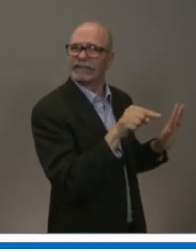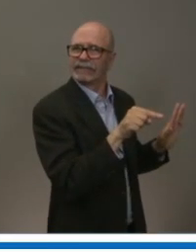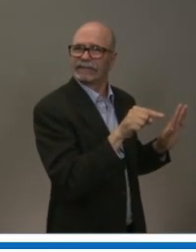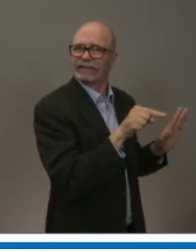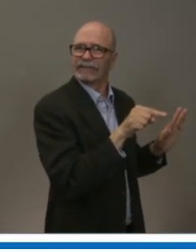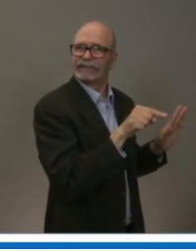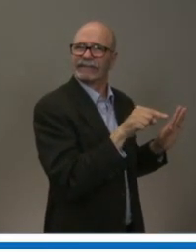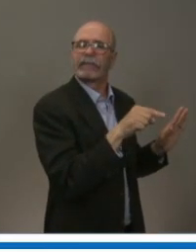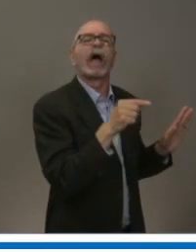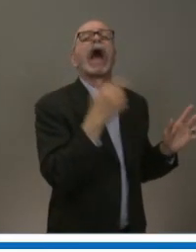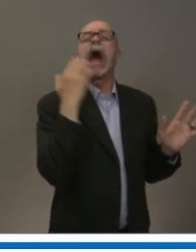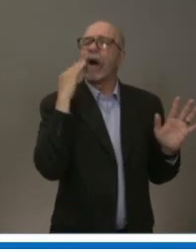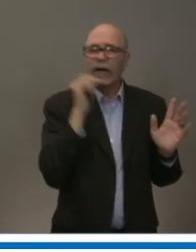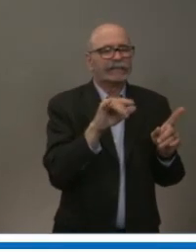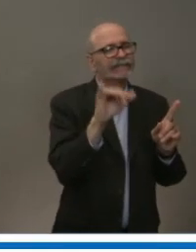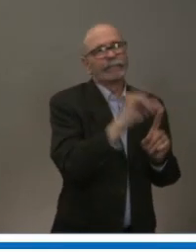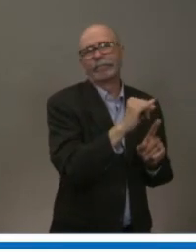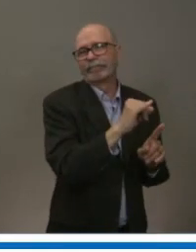of people can get on a bus.